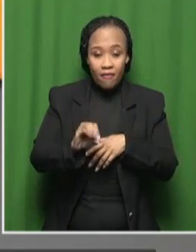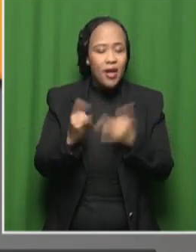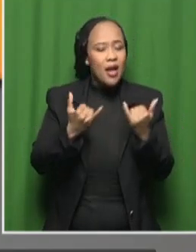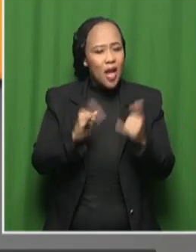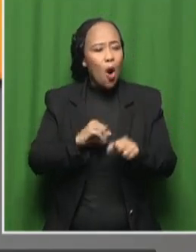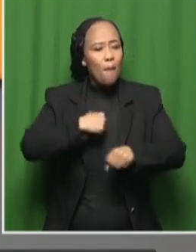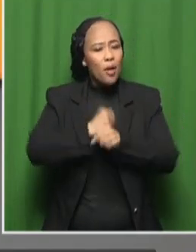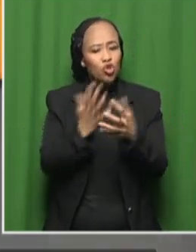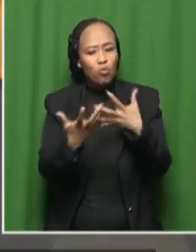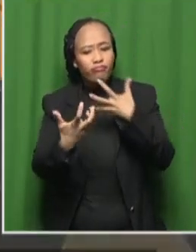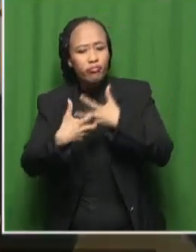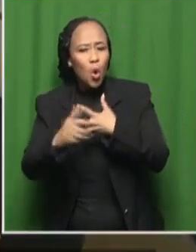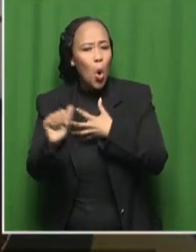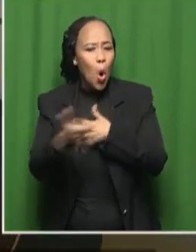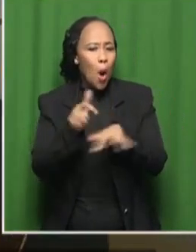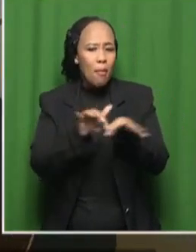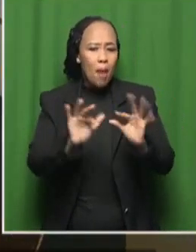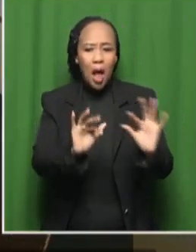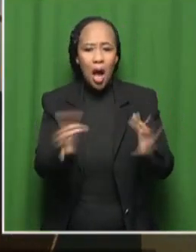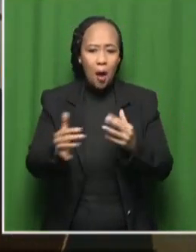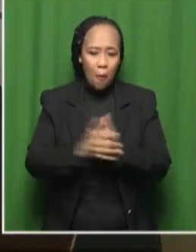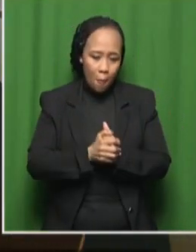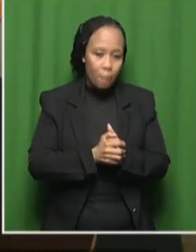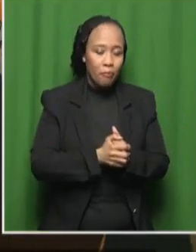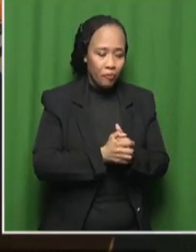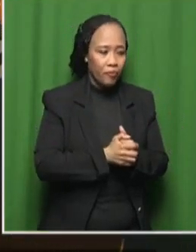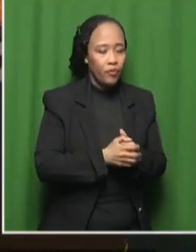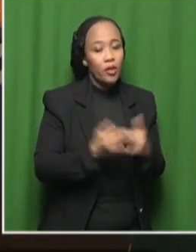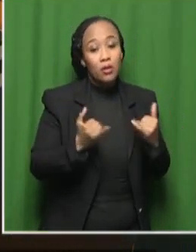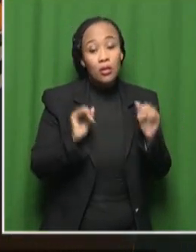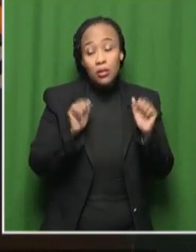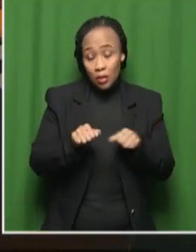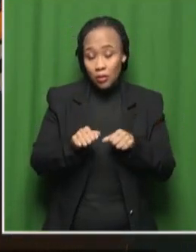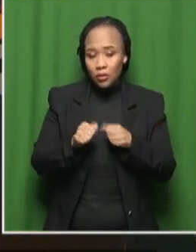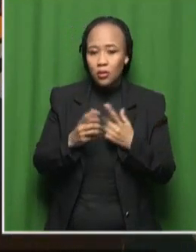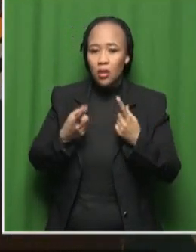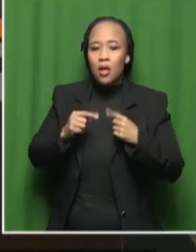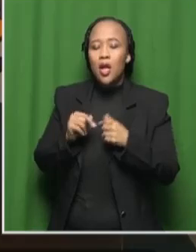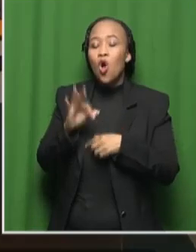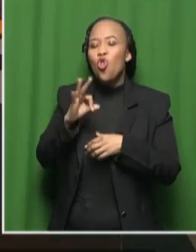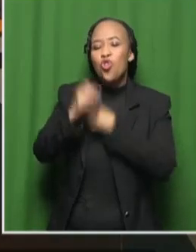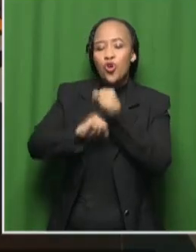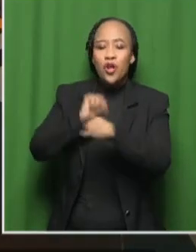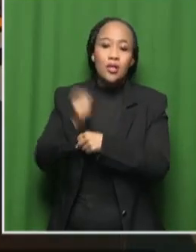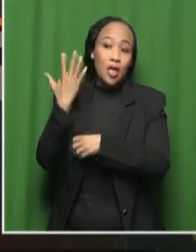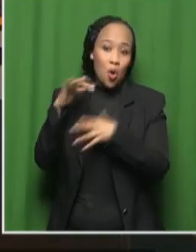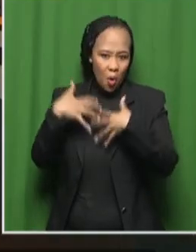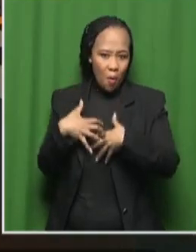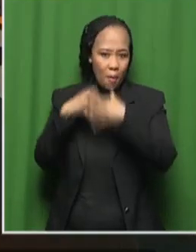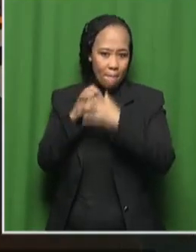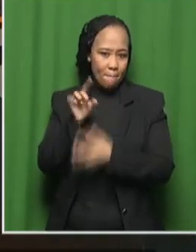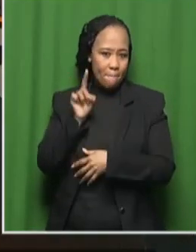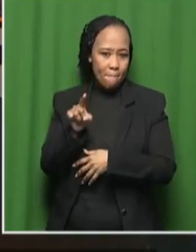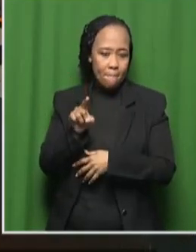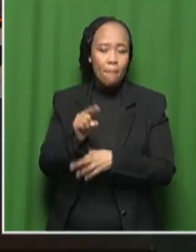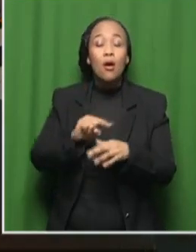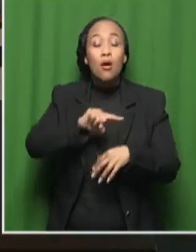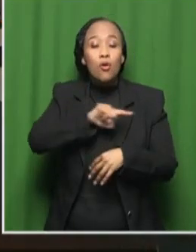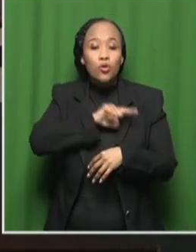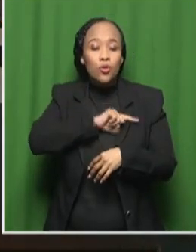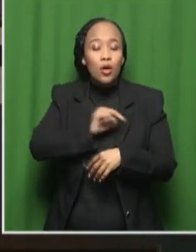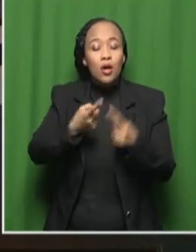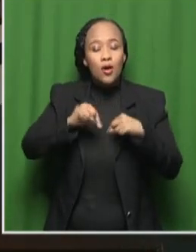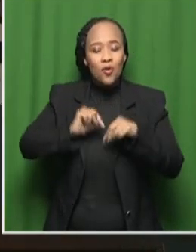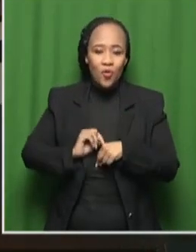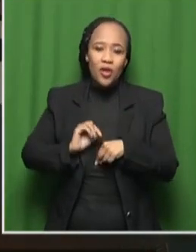Well, absolutely. I think for us, when we were doing our research, I mean, we started developing this product 3 years ago because we really didn't want to build another medical application